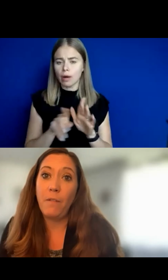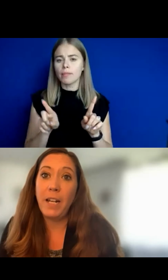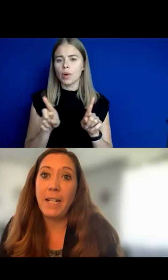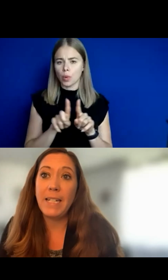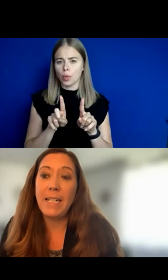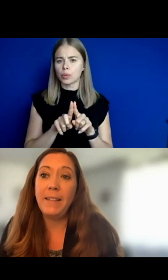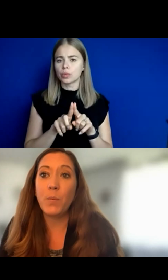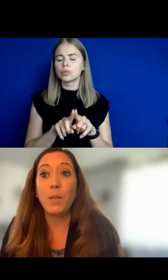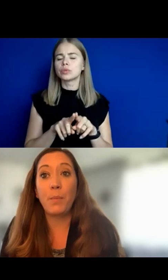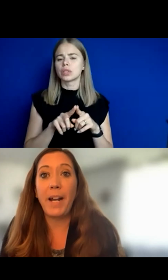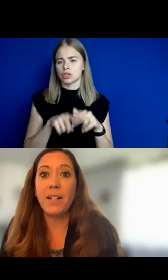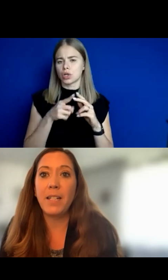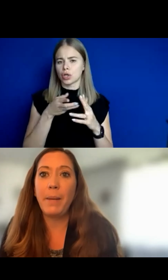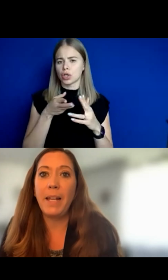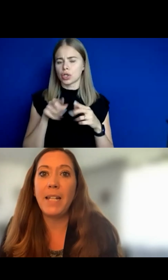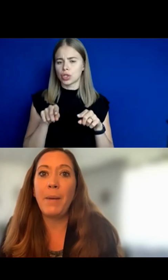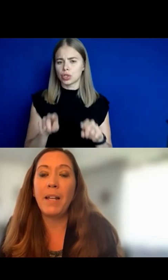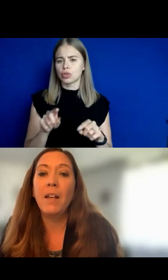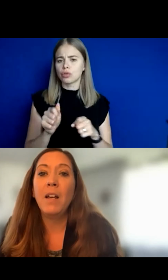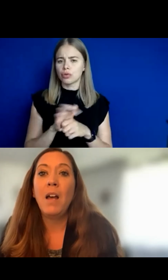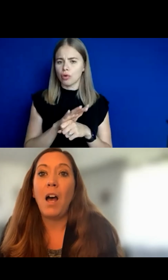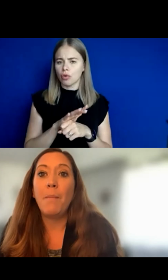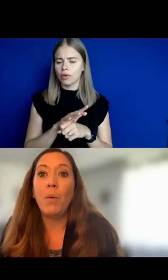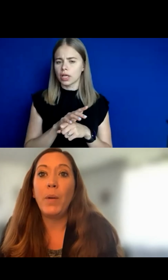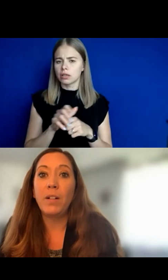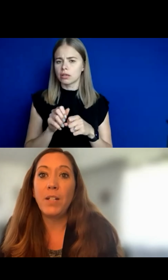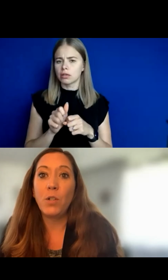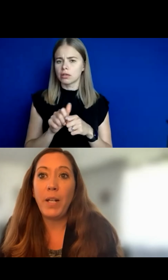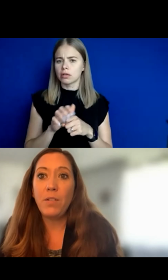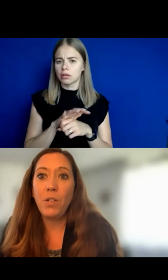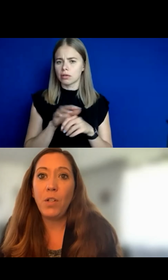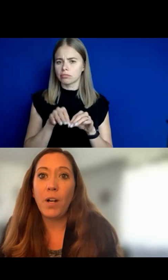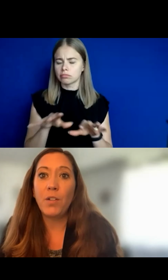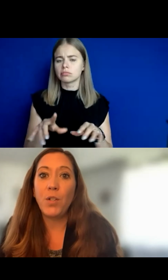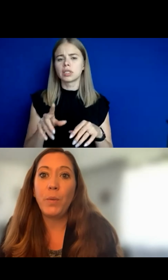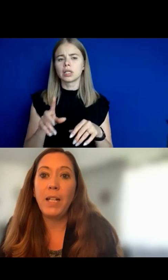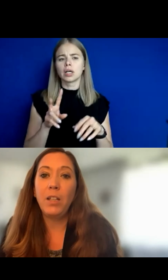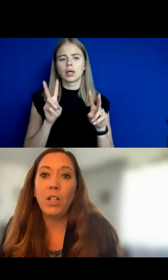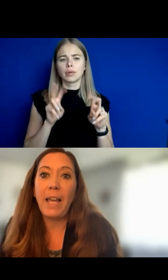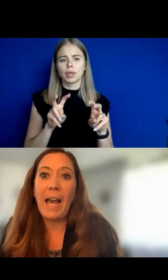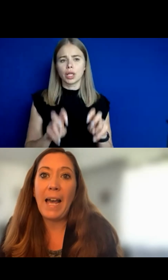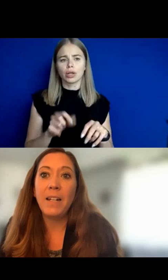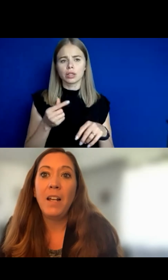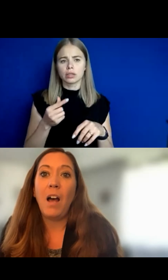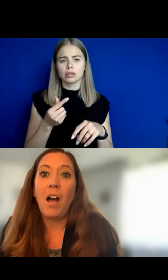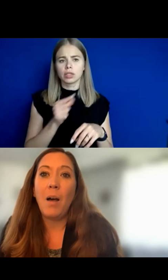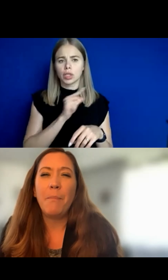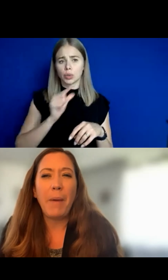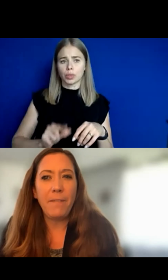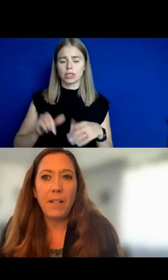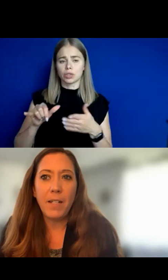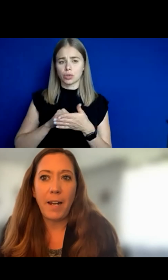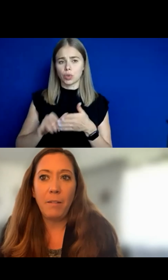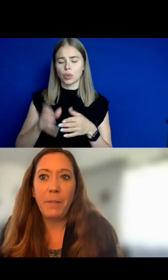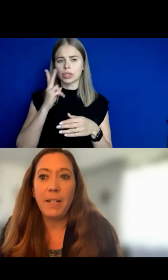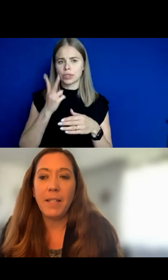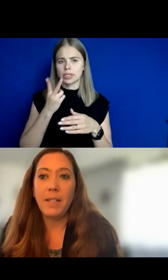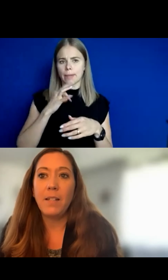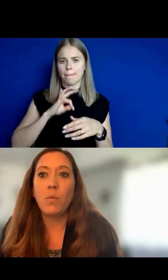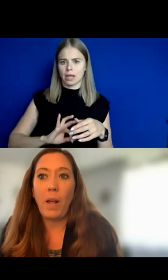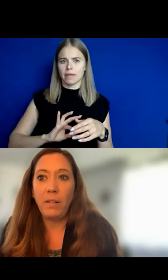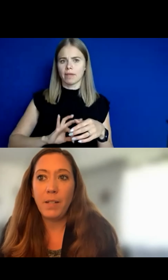through COVID-19. This was prior to the pandemic, but we looked in Queens, New York to really look at benefit and